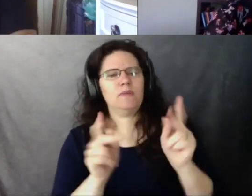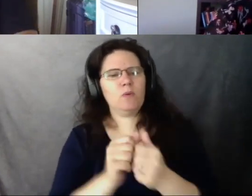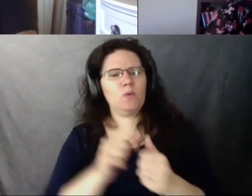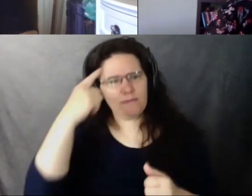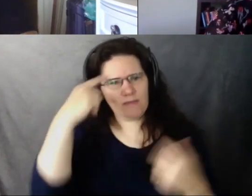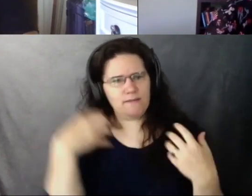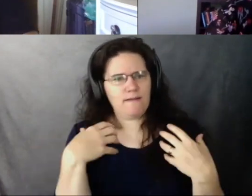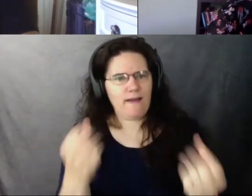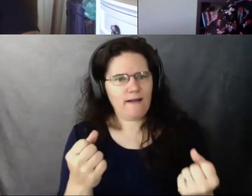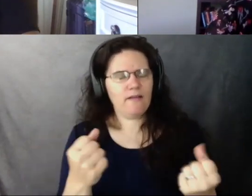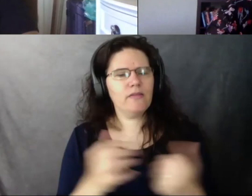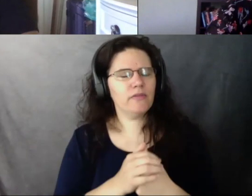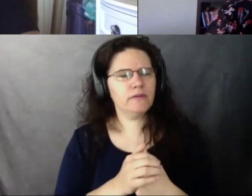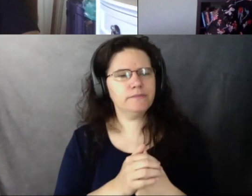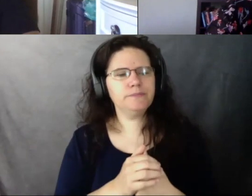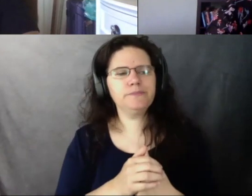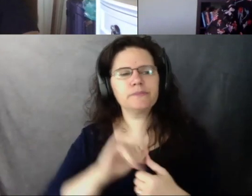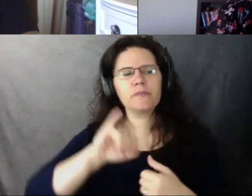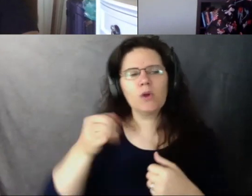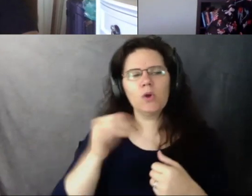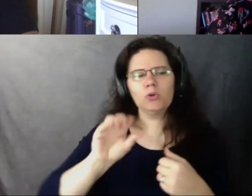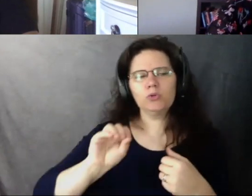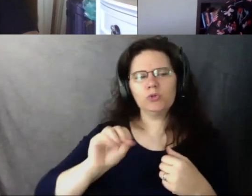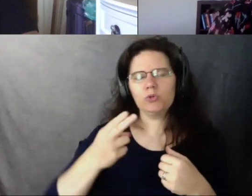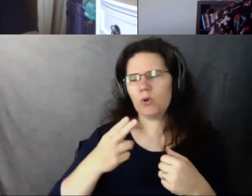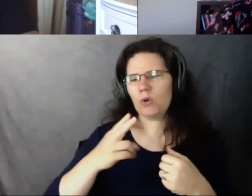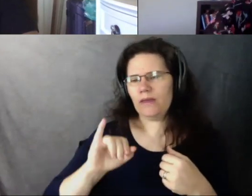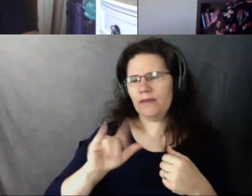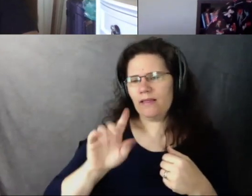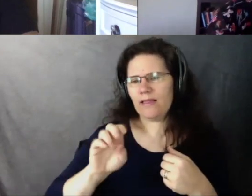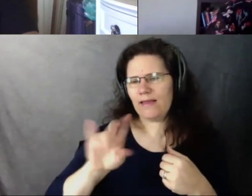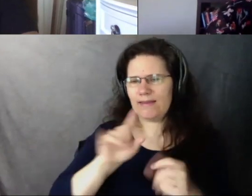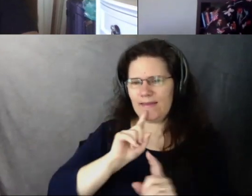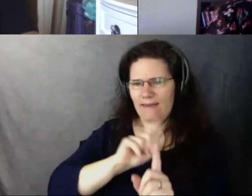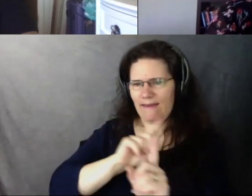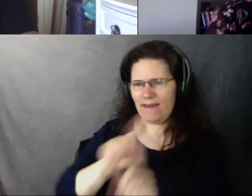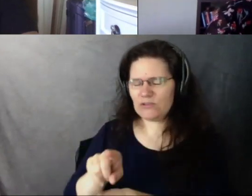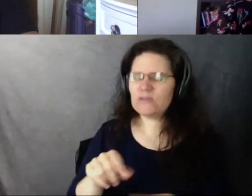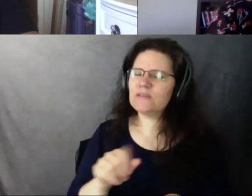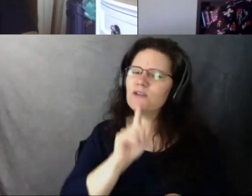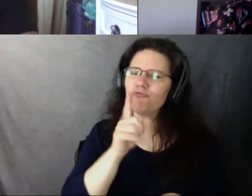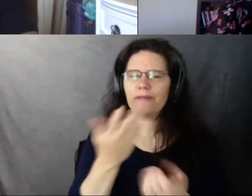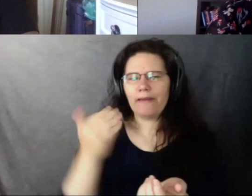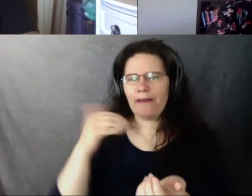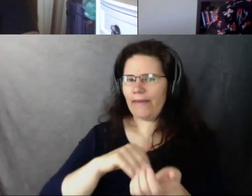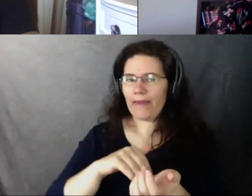Well, I would say, again, it's about talking to the people that experience mental